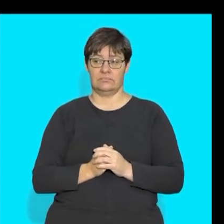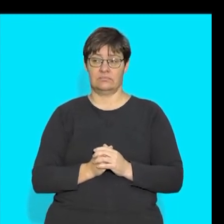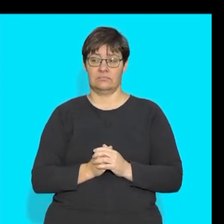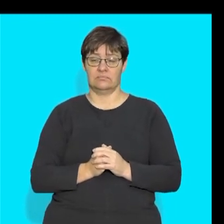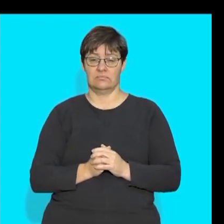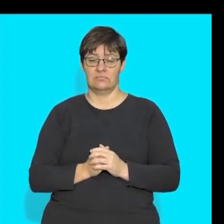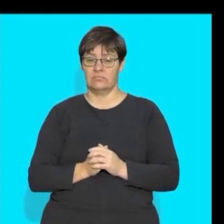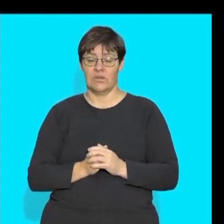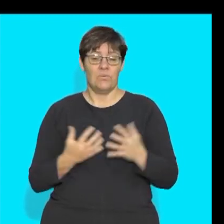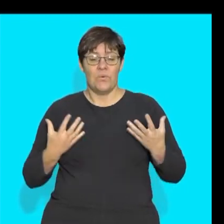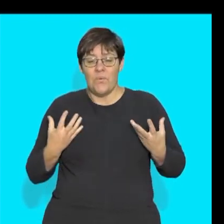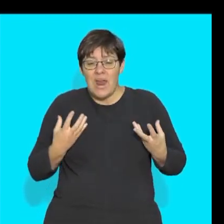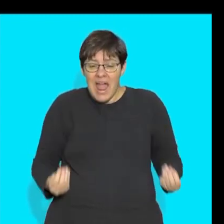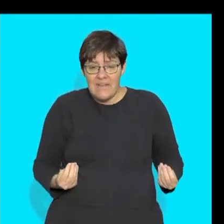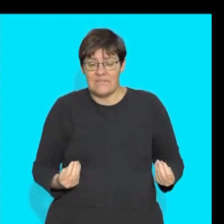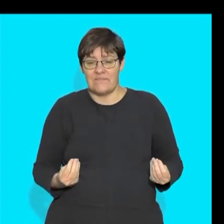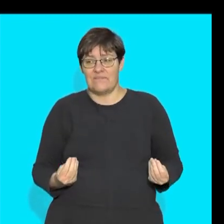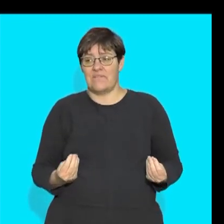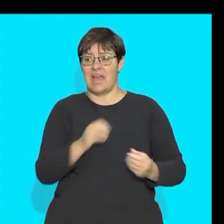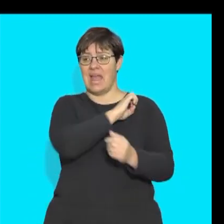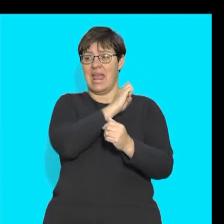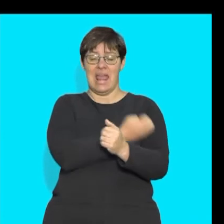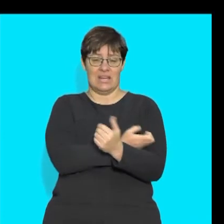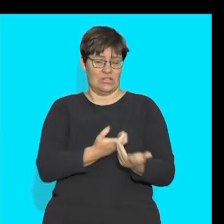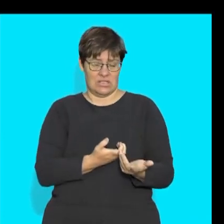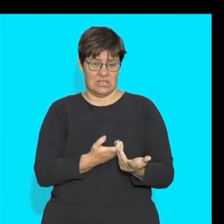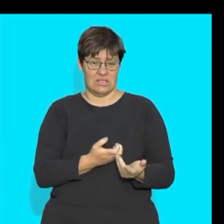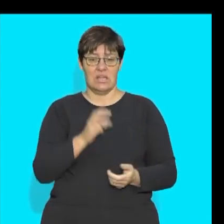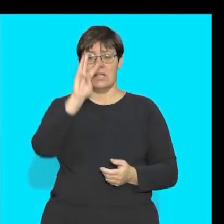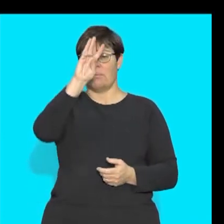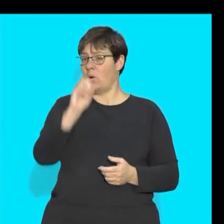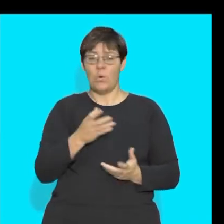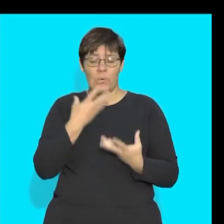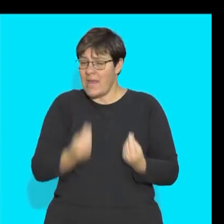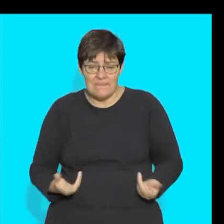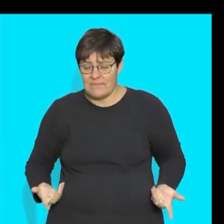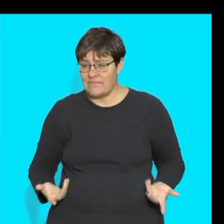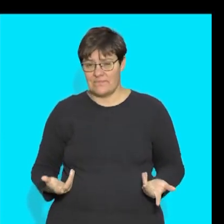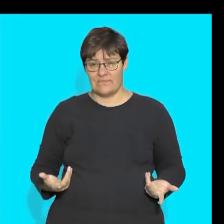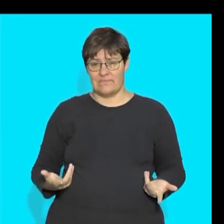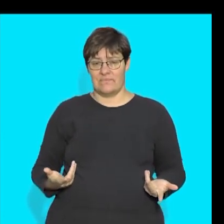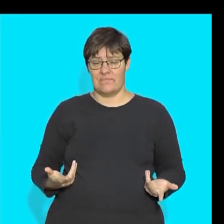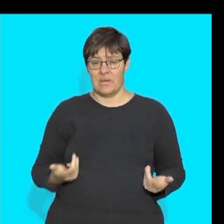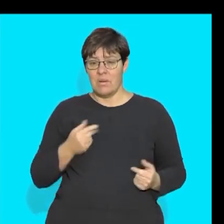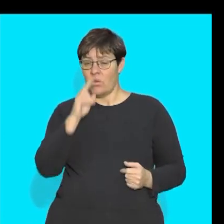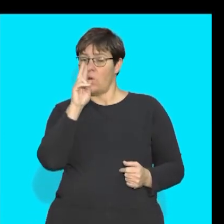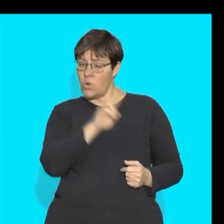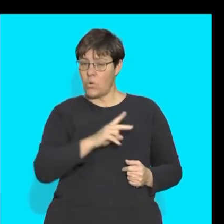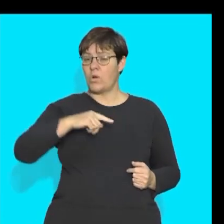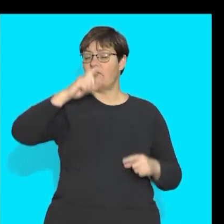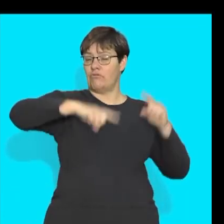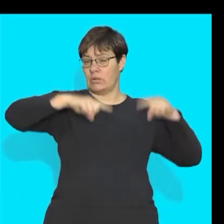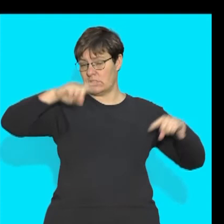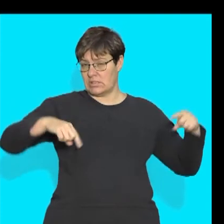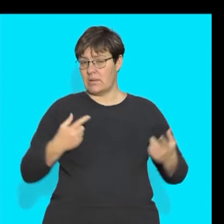But we don't have the energy of the photon and we don't have the work function. But we are looking at frequency. So I can